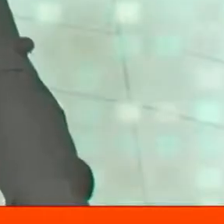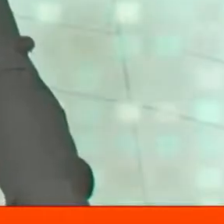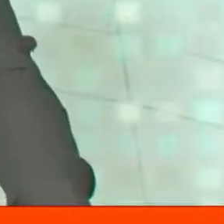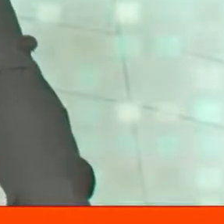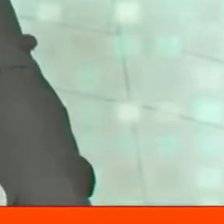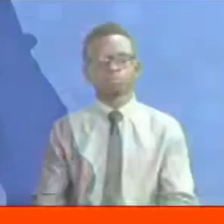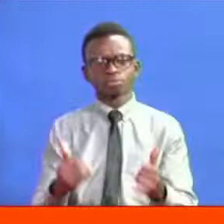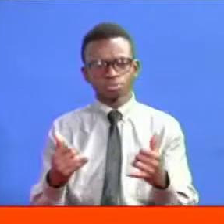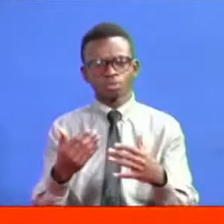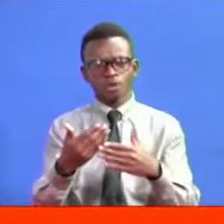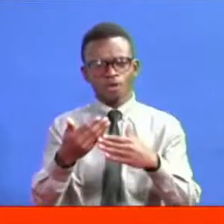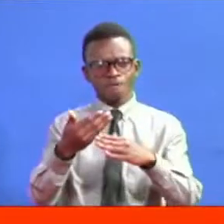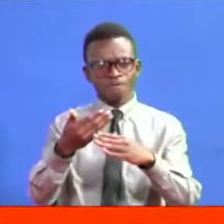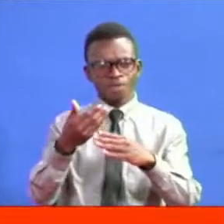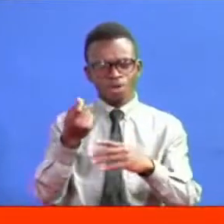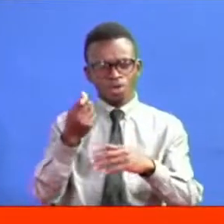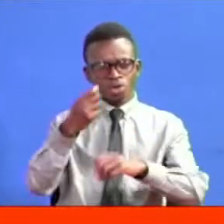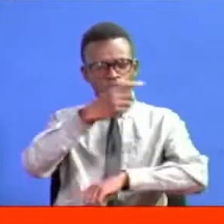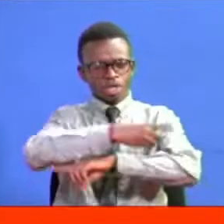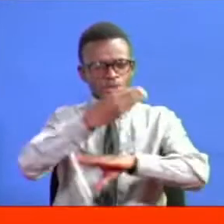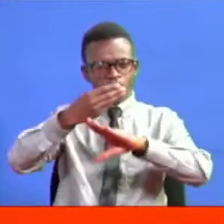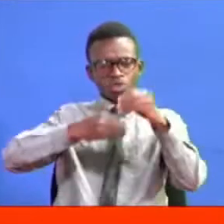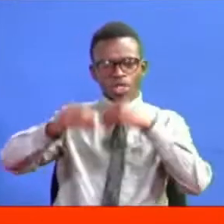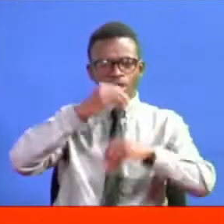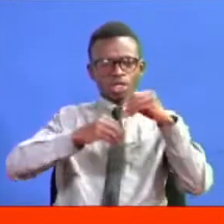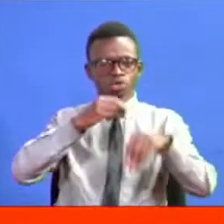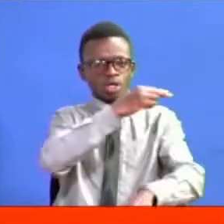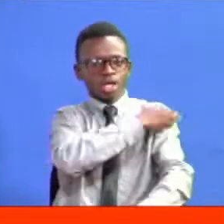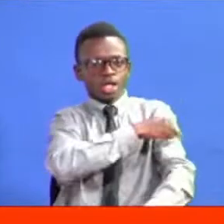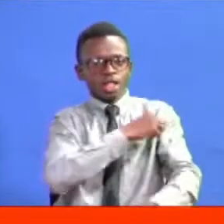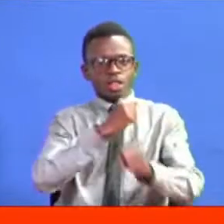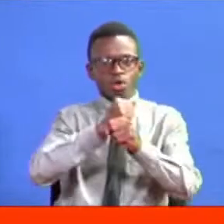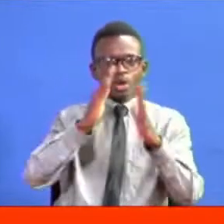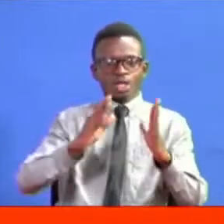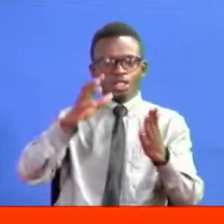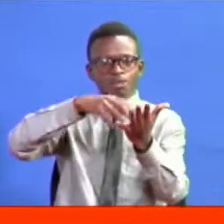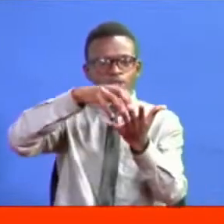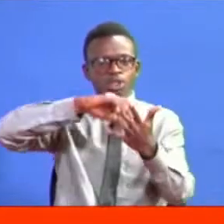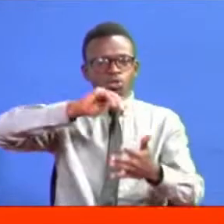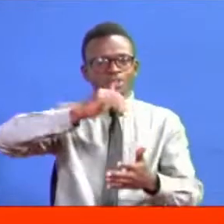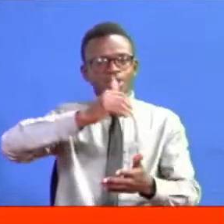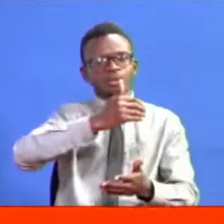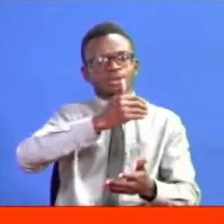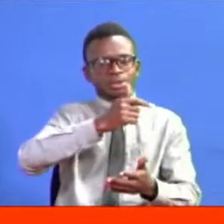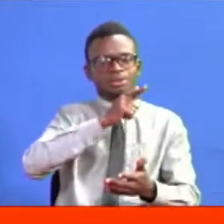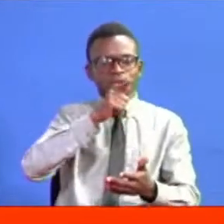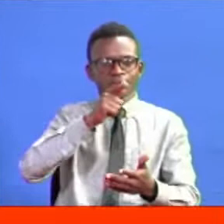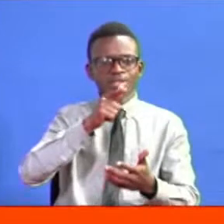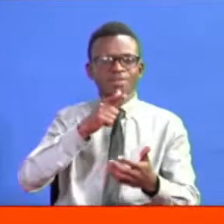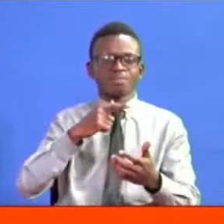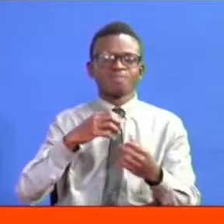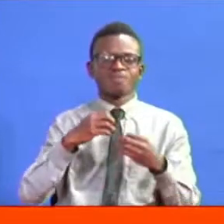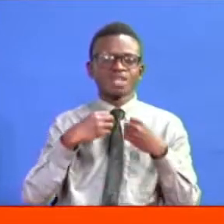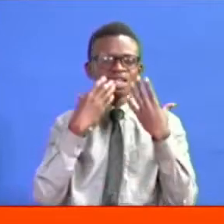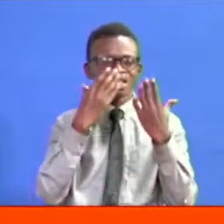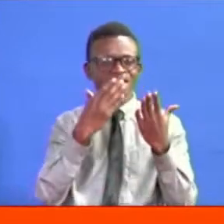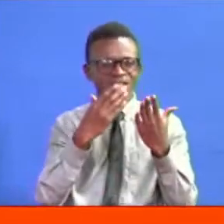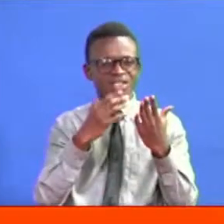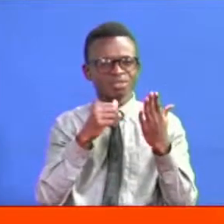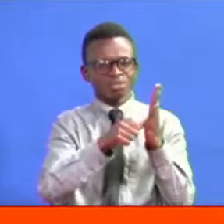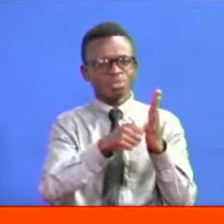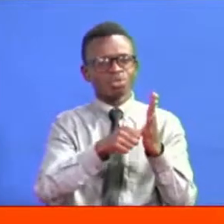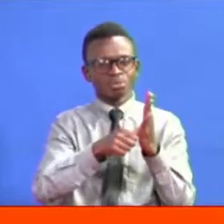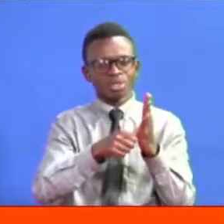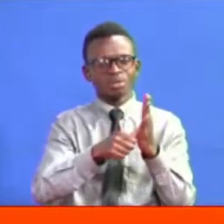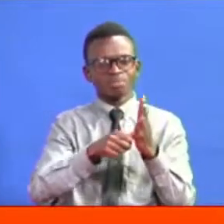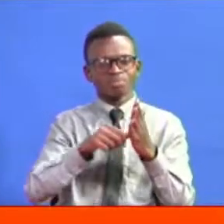Now, a few days to the general election, the health workers in Machakos County have cited a hostile working environment